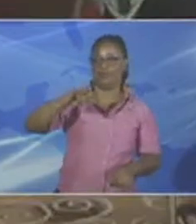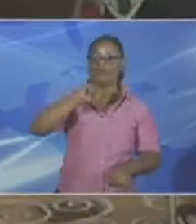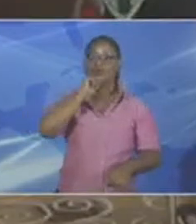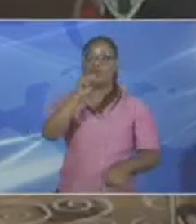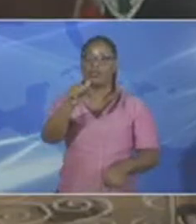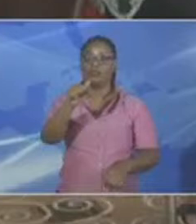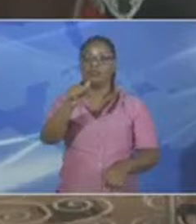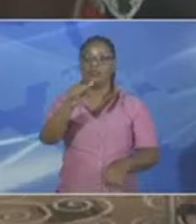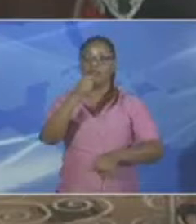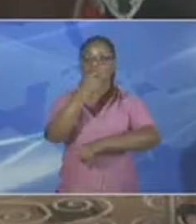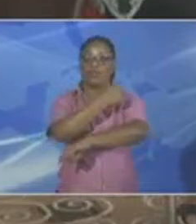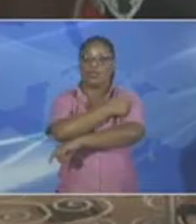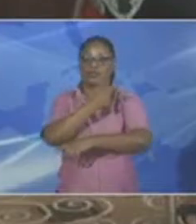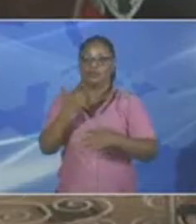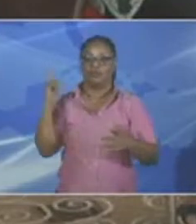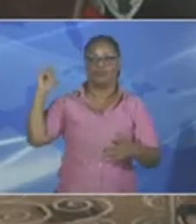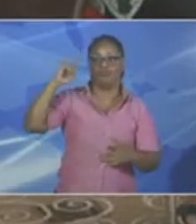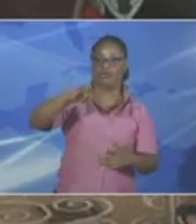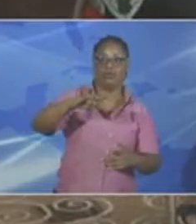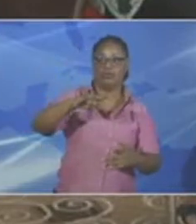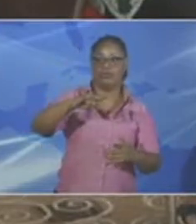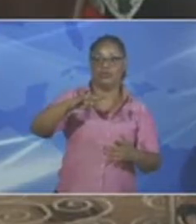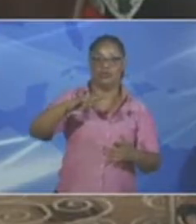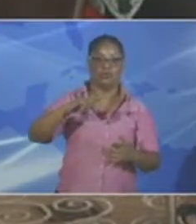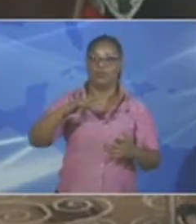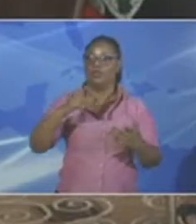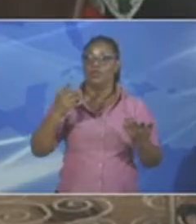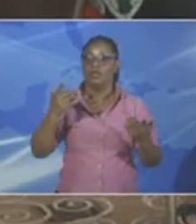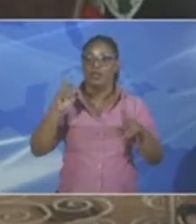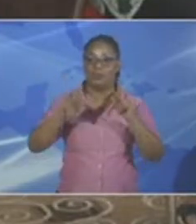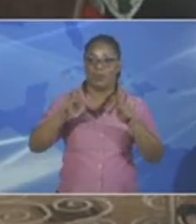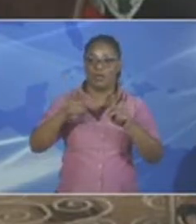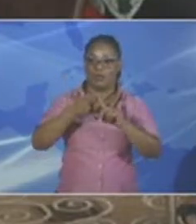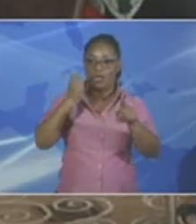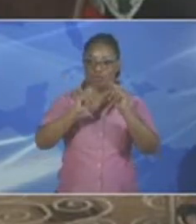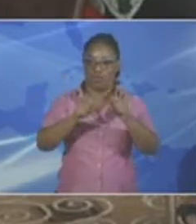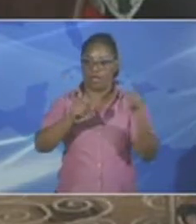and so on? Unvaccinated nationals? Nationals.